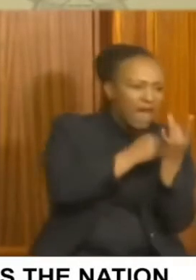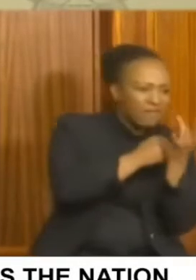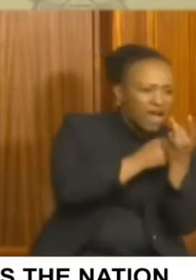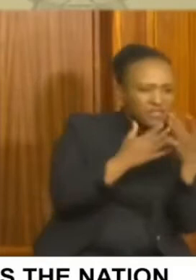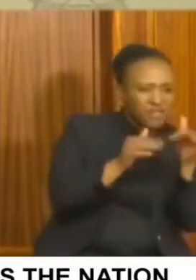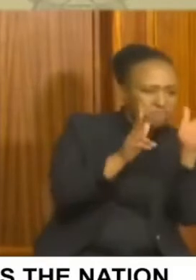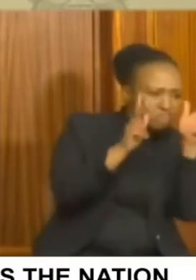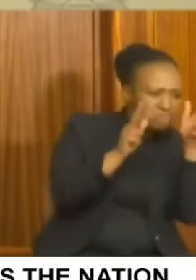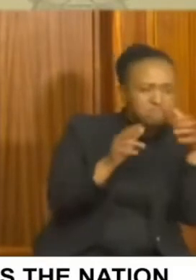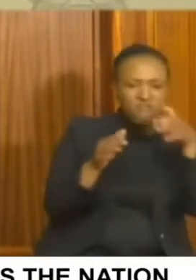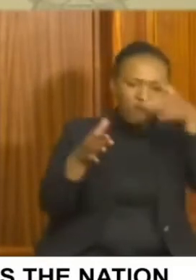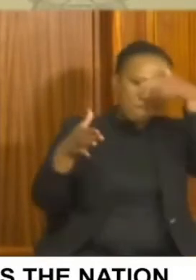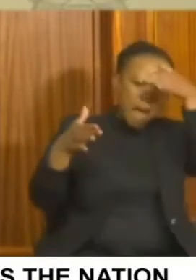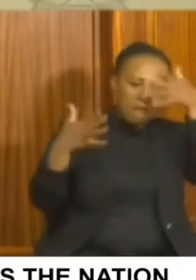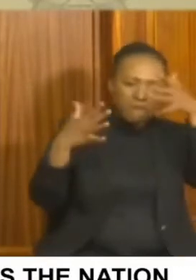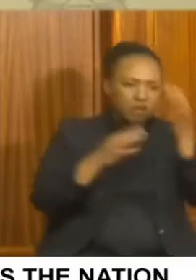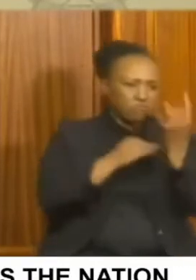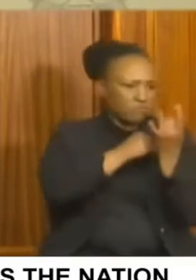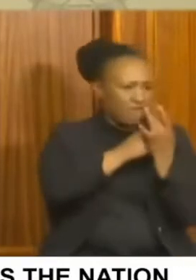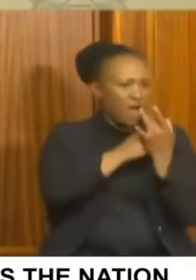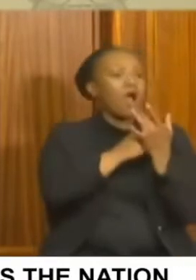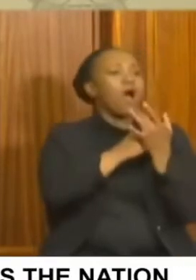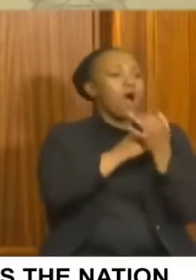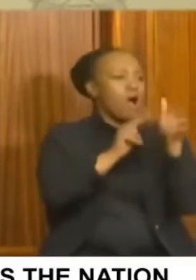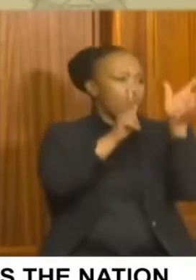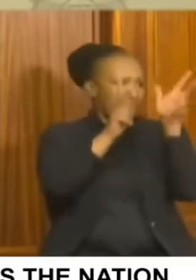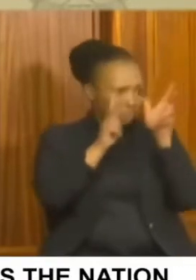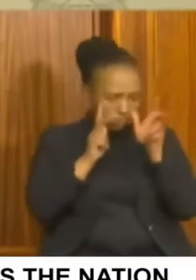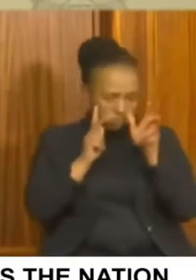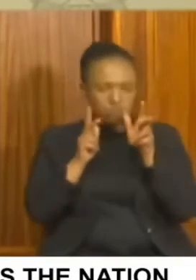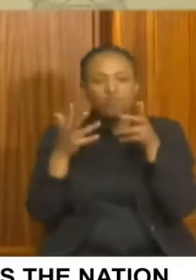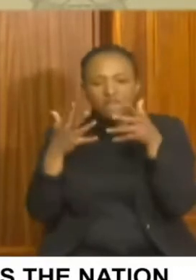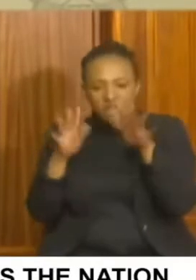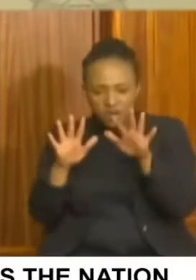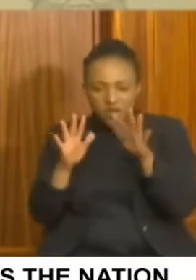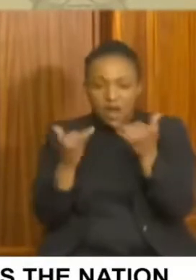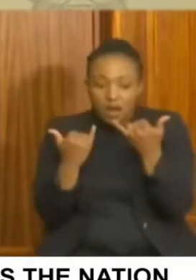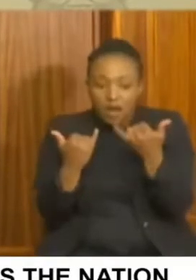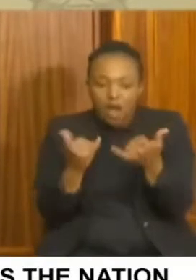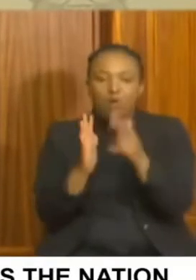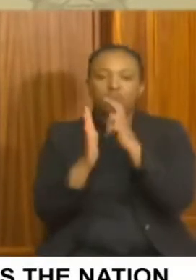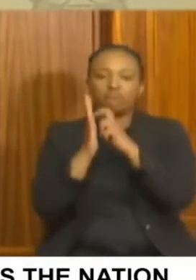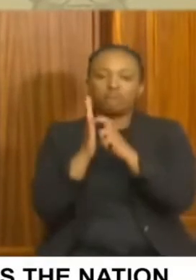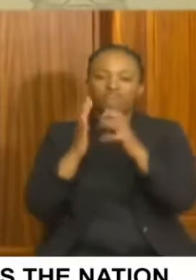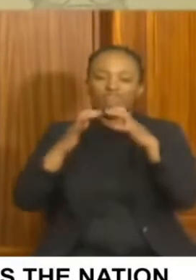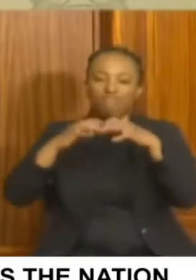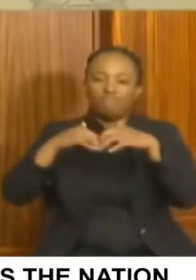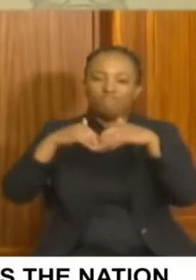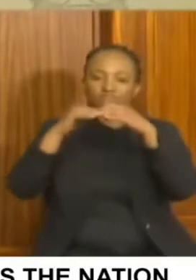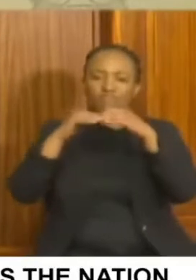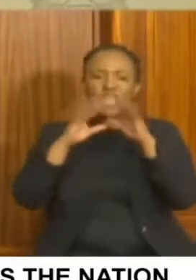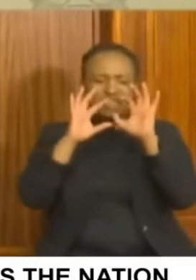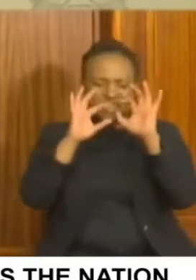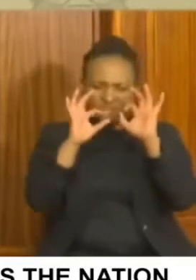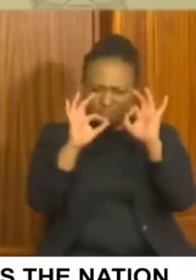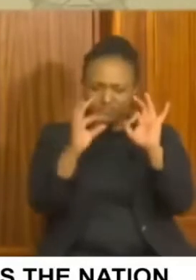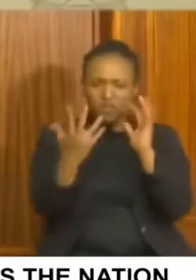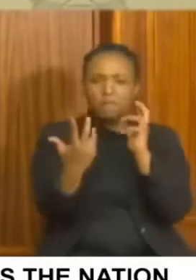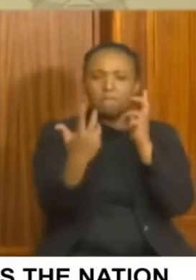our experts and scientists. Our experts. The measures we are putting in place are appropriate to the level